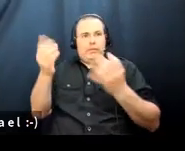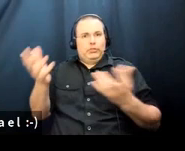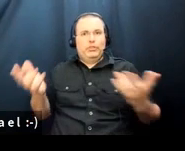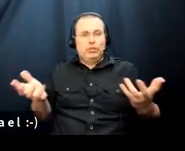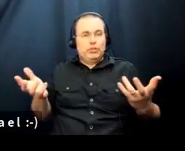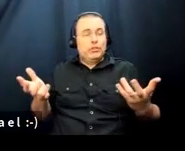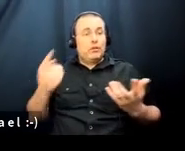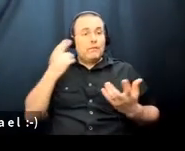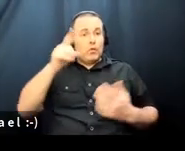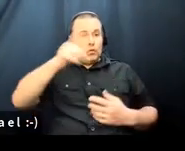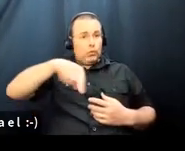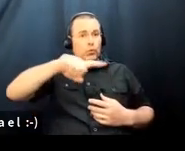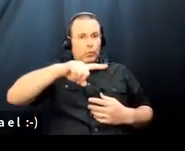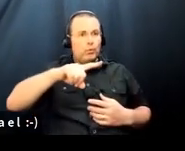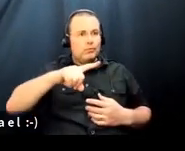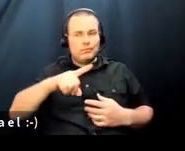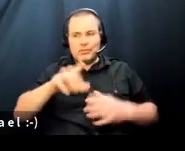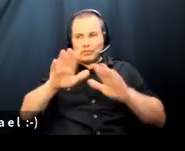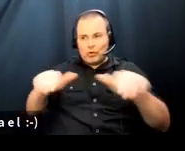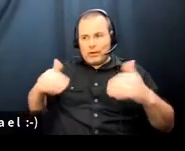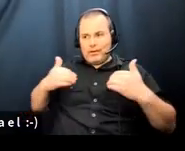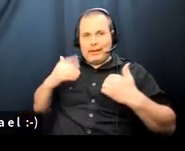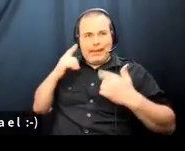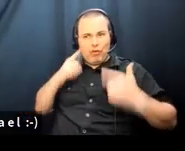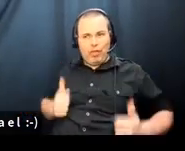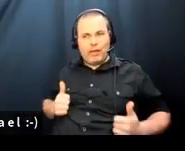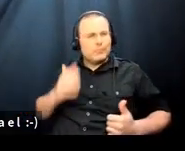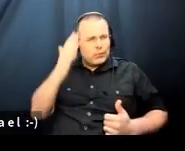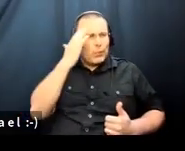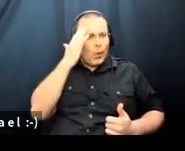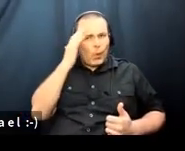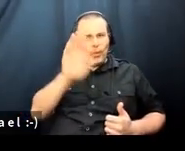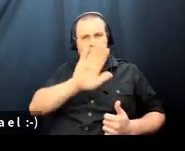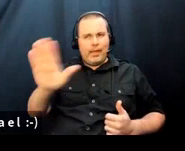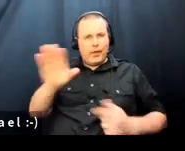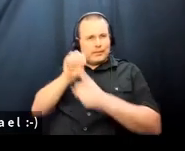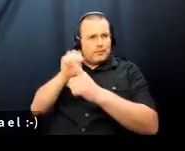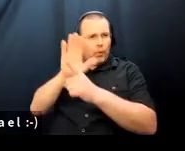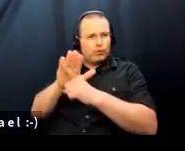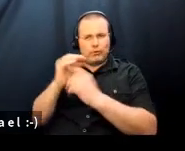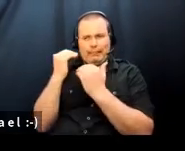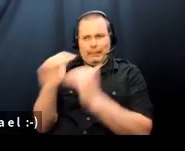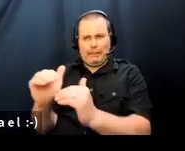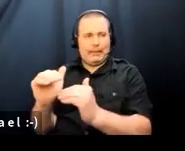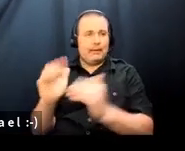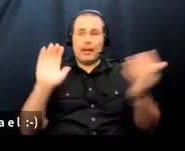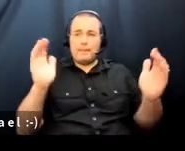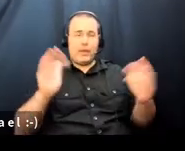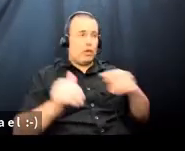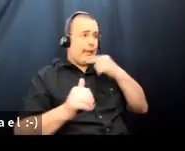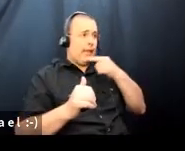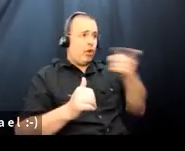with hearing loss, you know that their exposure is limited to some of the same things that hearing kids just come